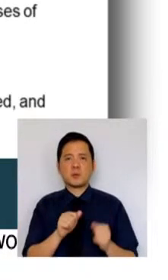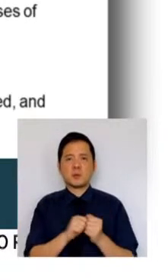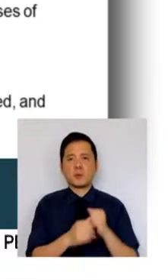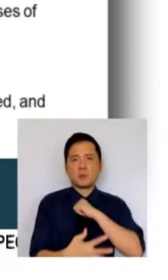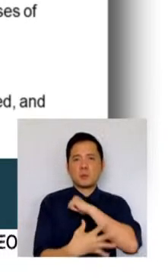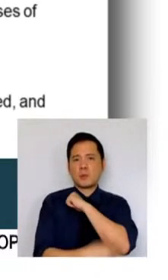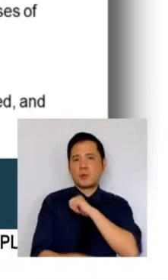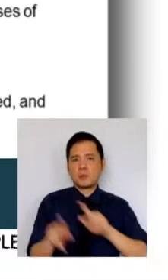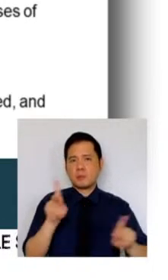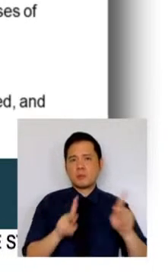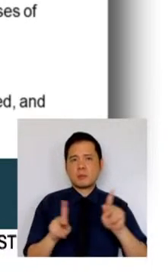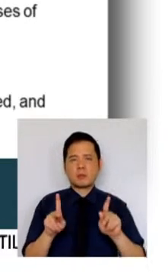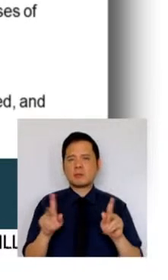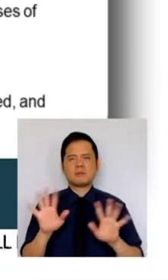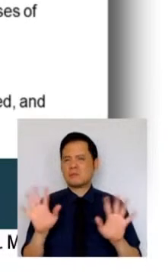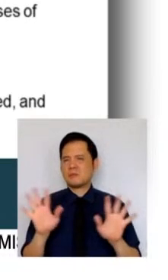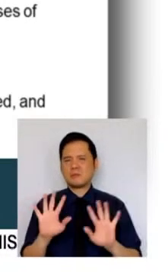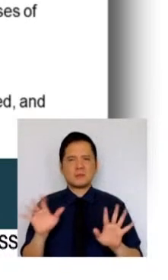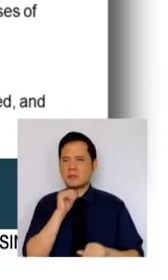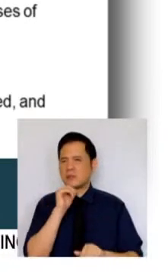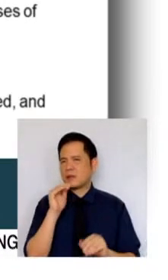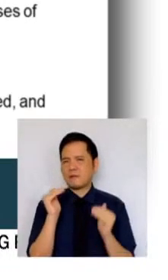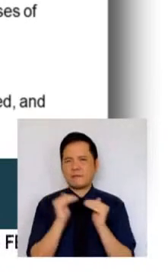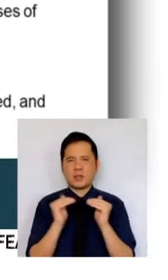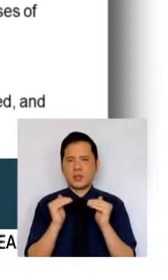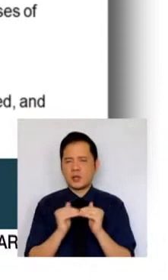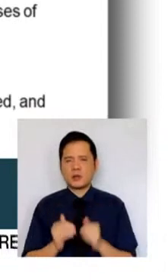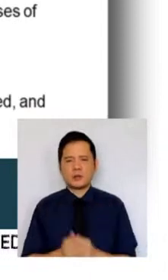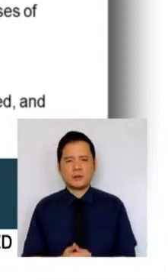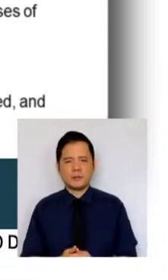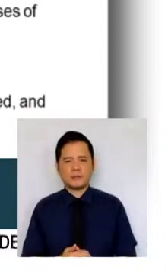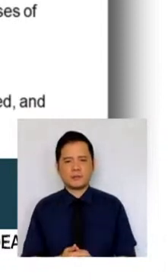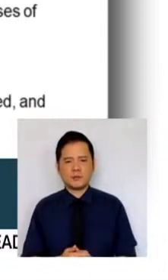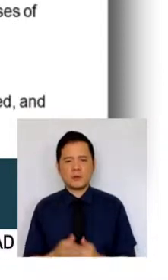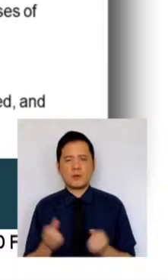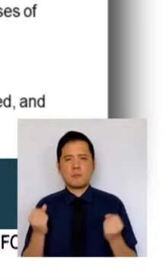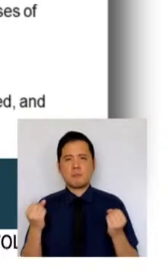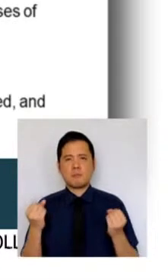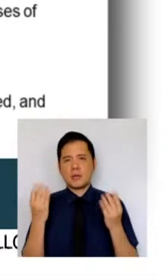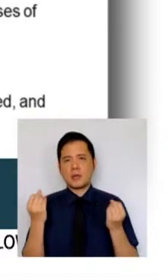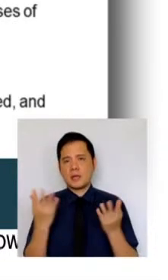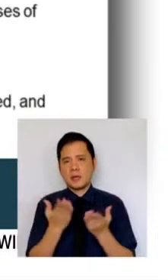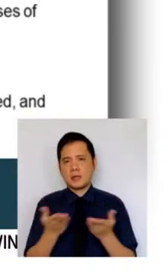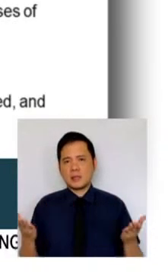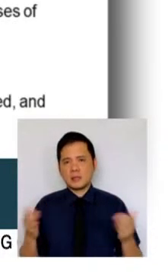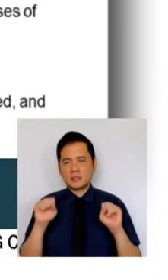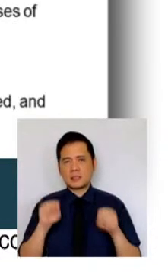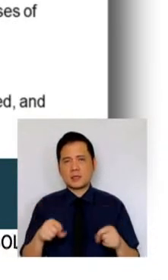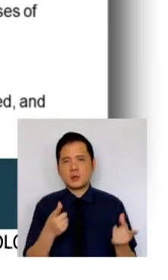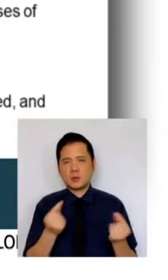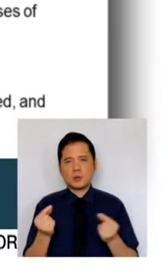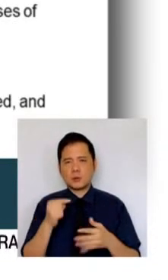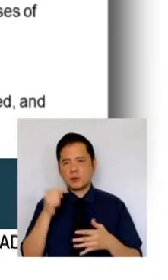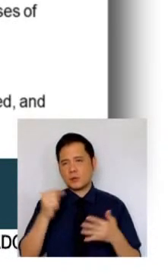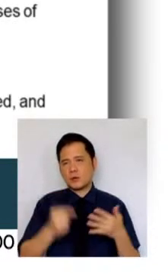head? Things like that. I mean, there's much that we can do to improve the way we